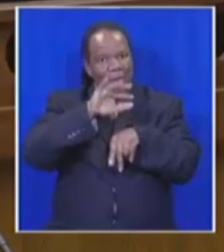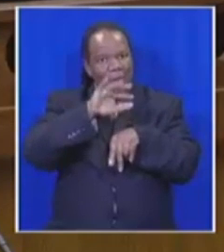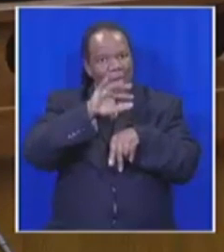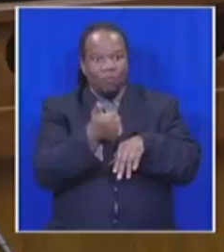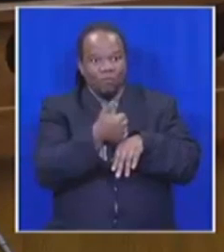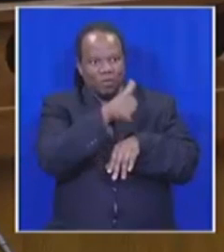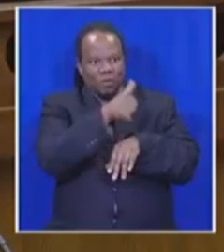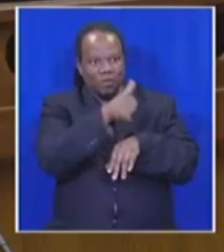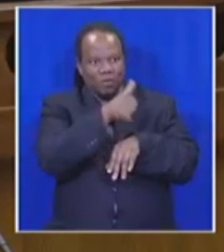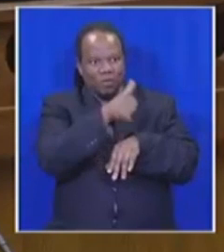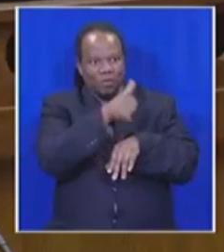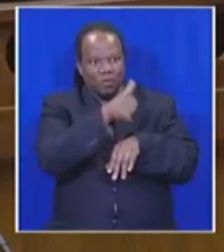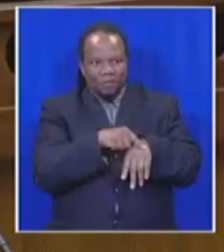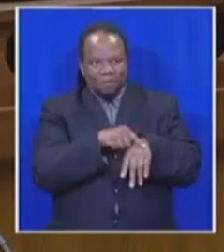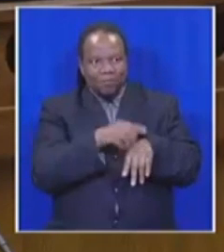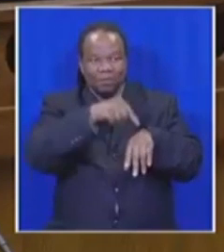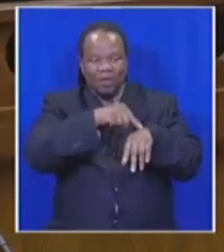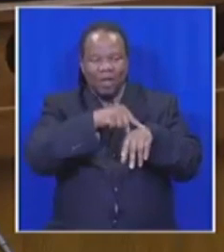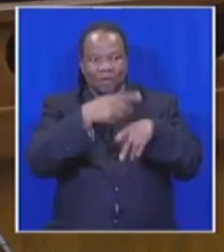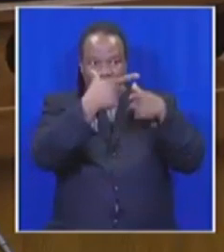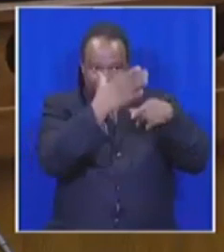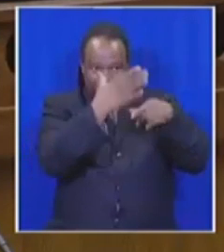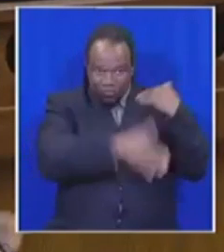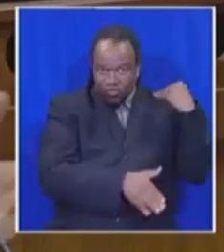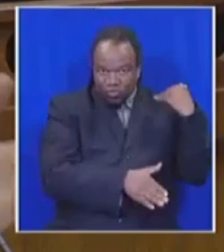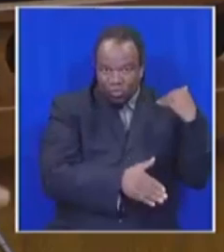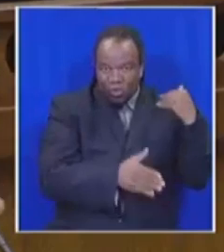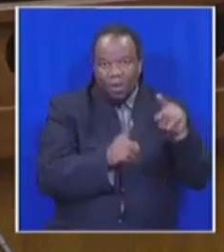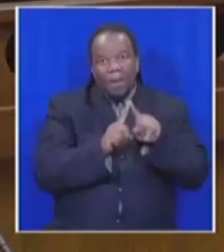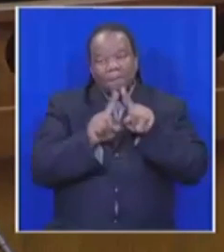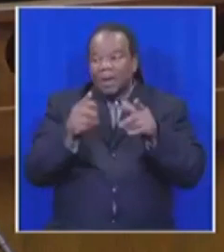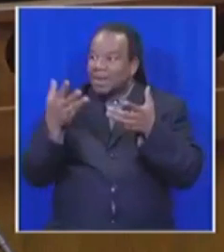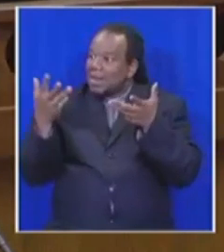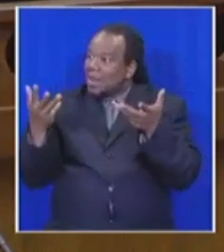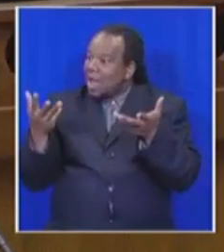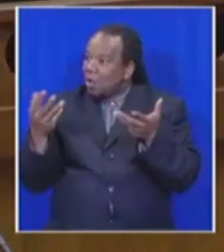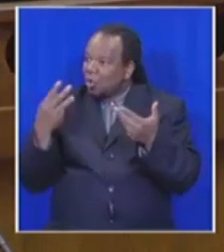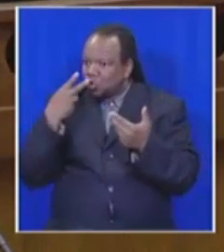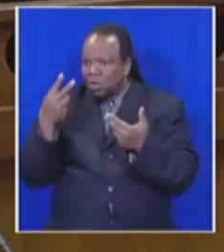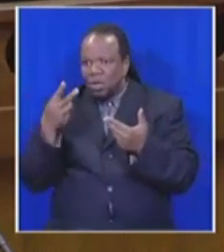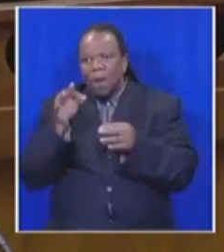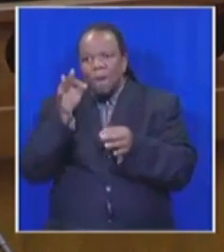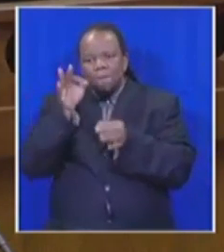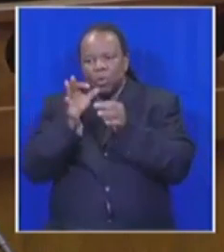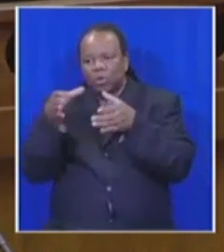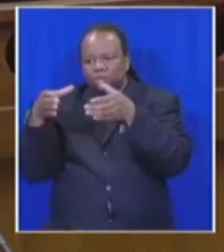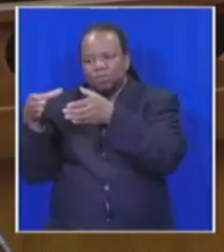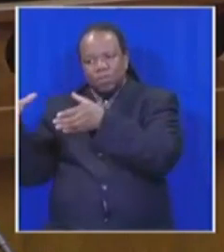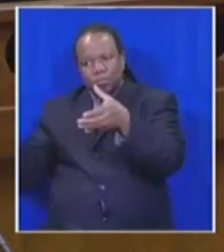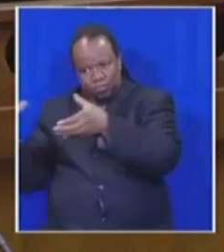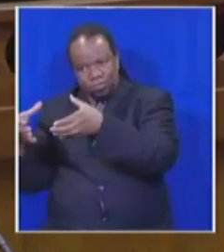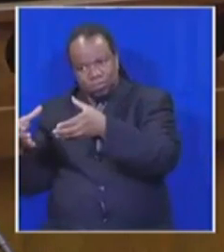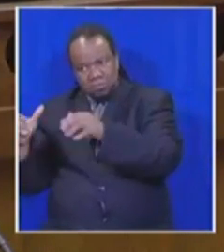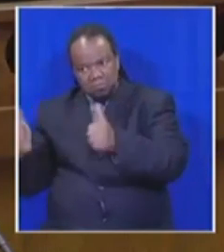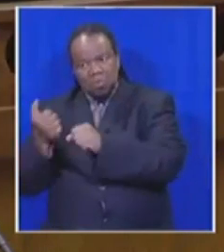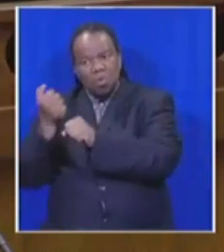over. A new dawn of vibrant, multi-party politics is upon us. And this election, we have